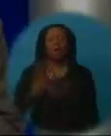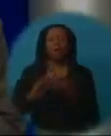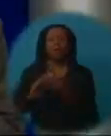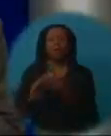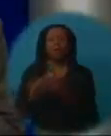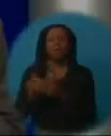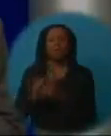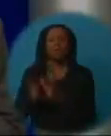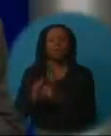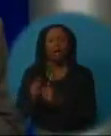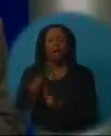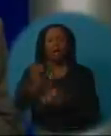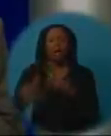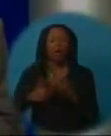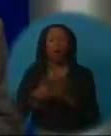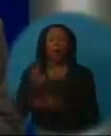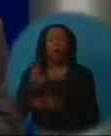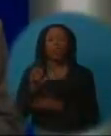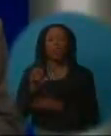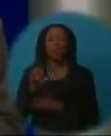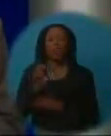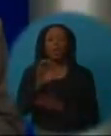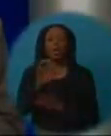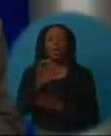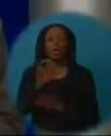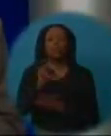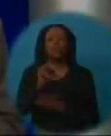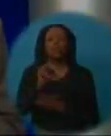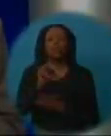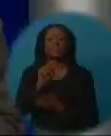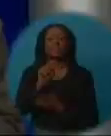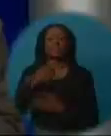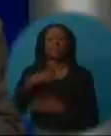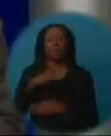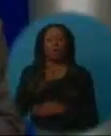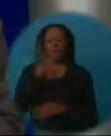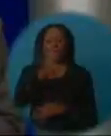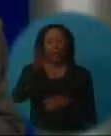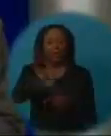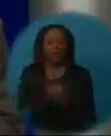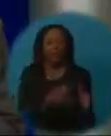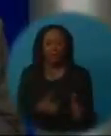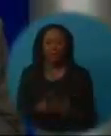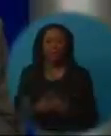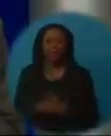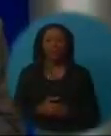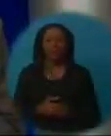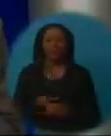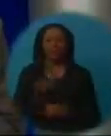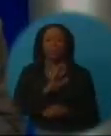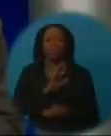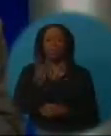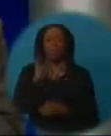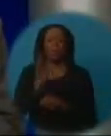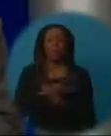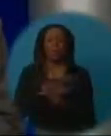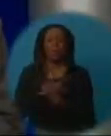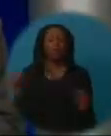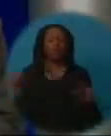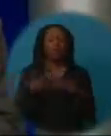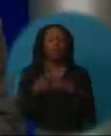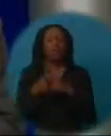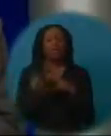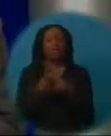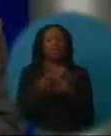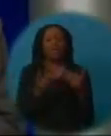constituency councils will be involved in organizing the event. Sources also told CBC Sports that there will be no clash with the current